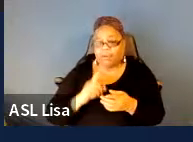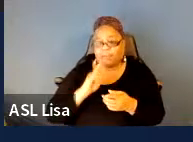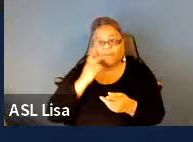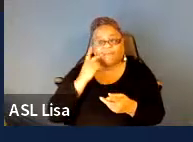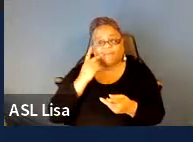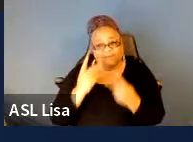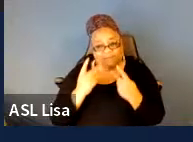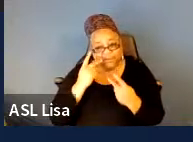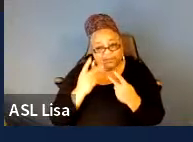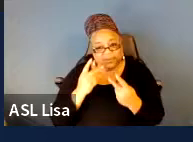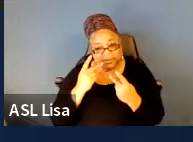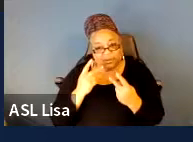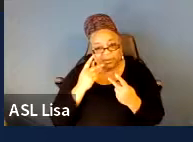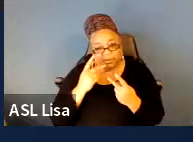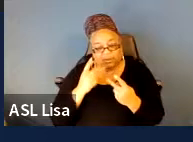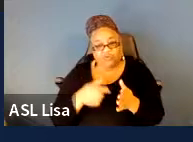apply.